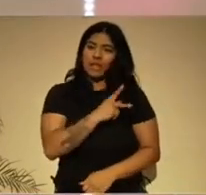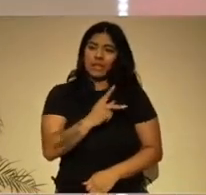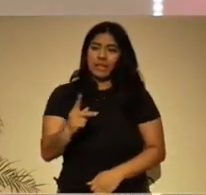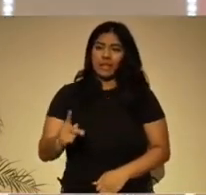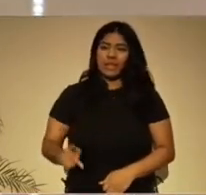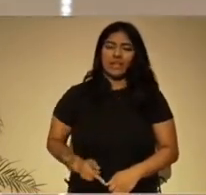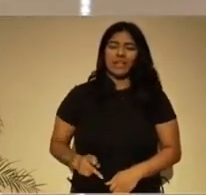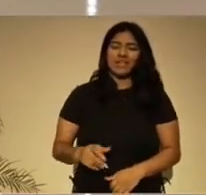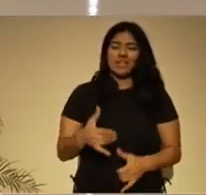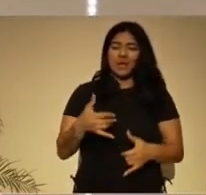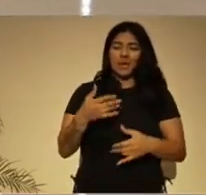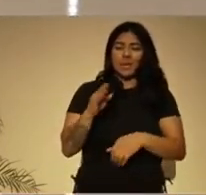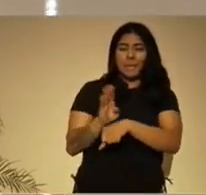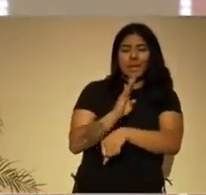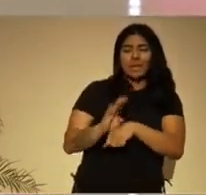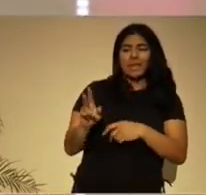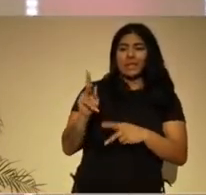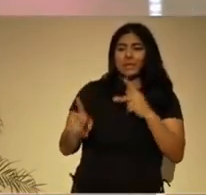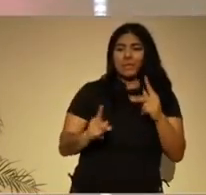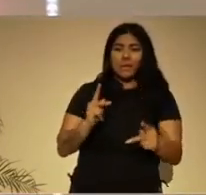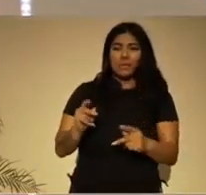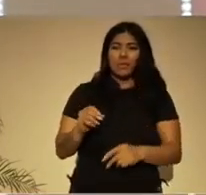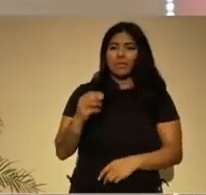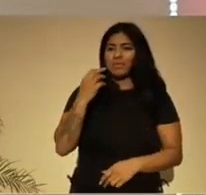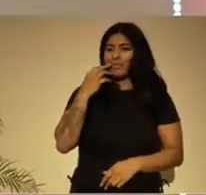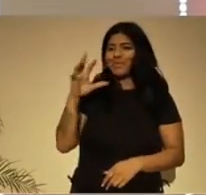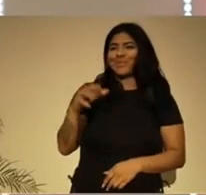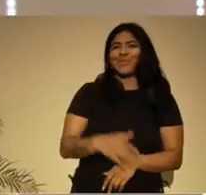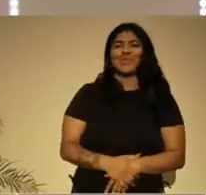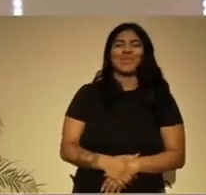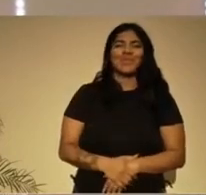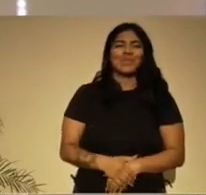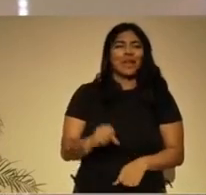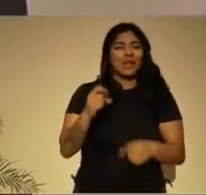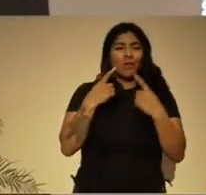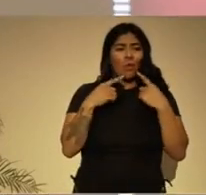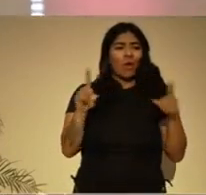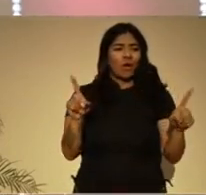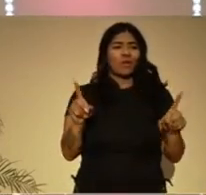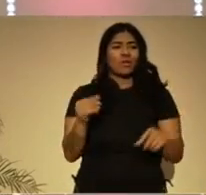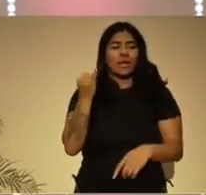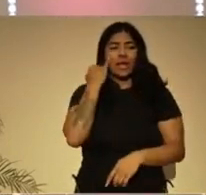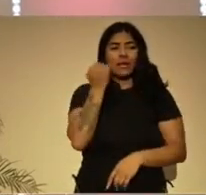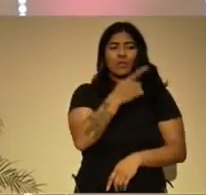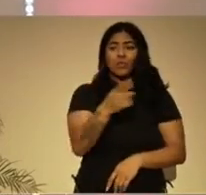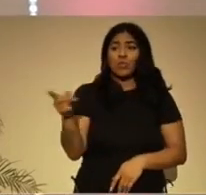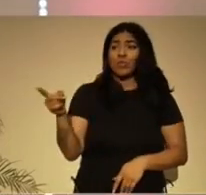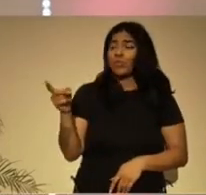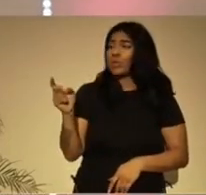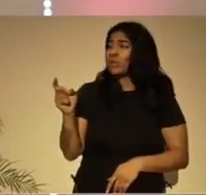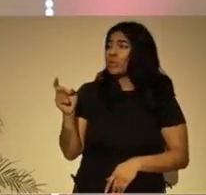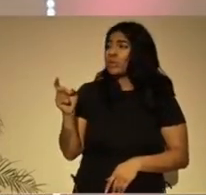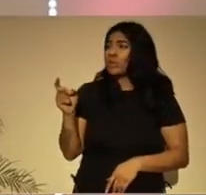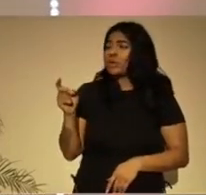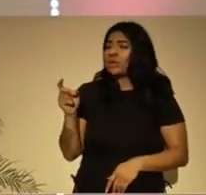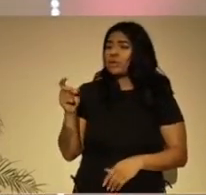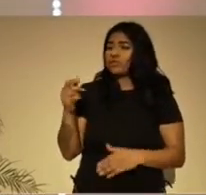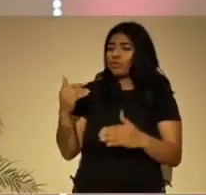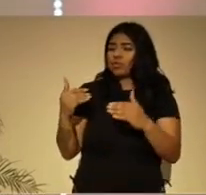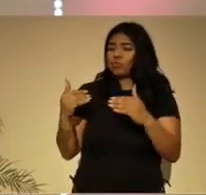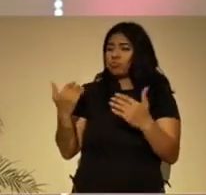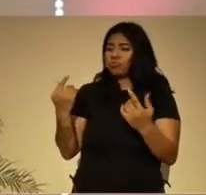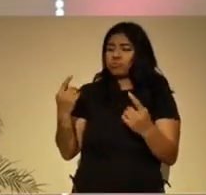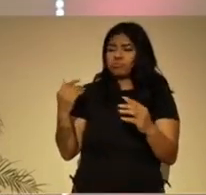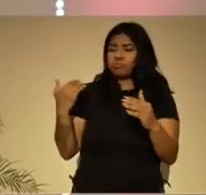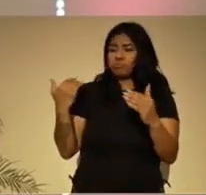Entrepreneurs. Shout out. They work. Like, hey, if you meet, you know, your quota, or if you